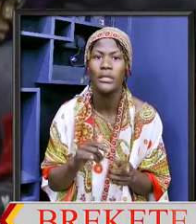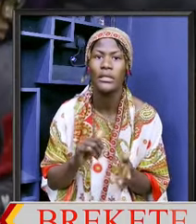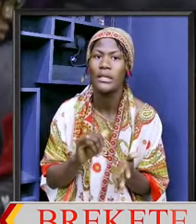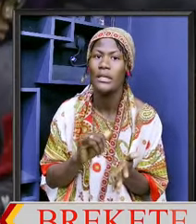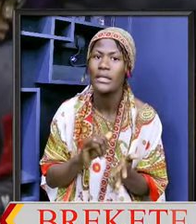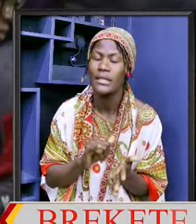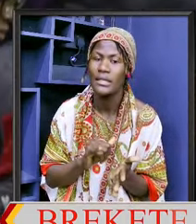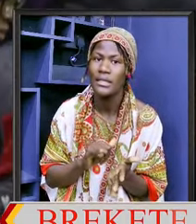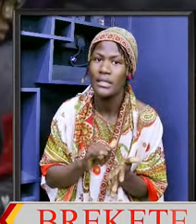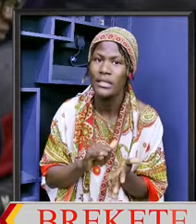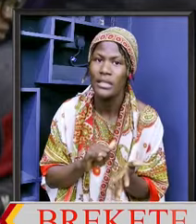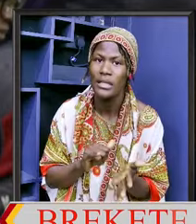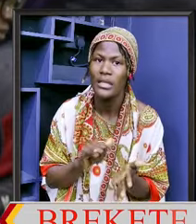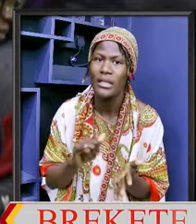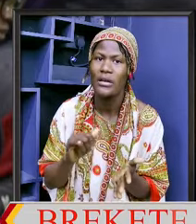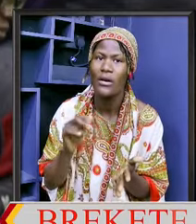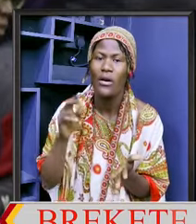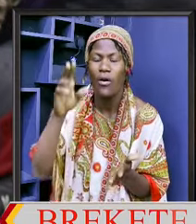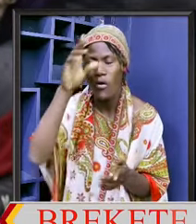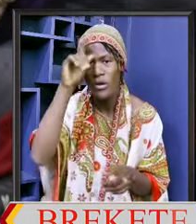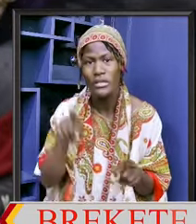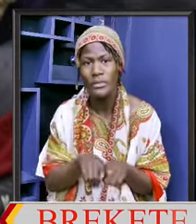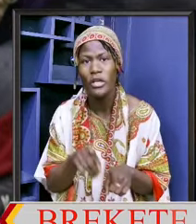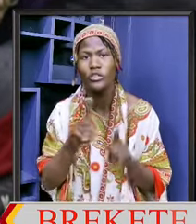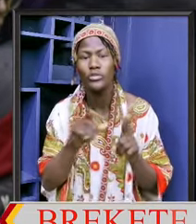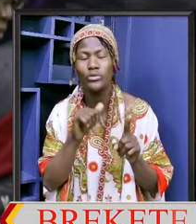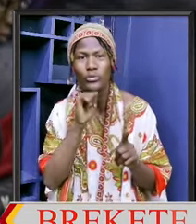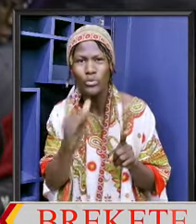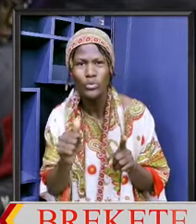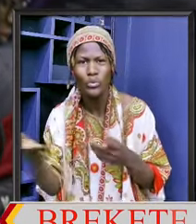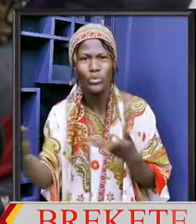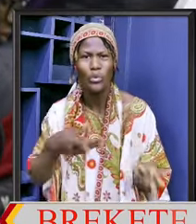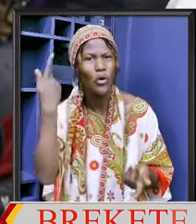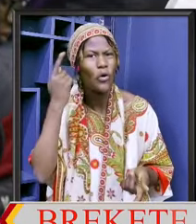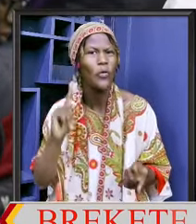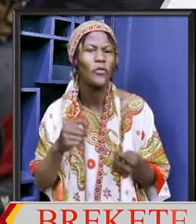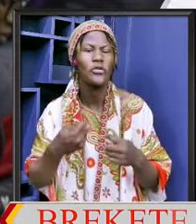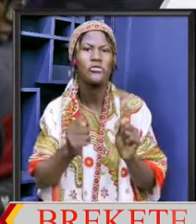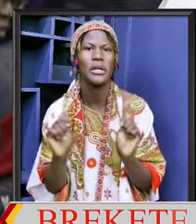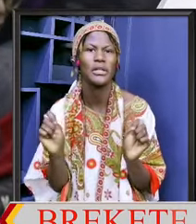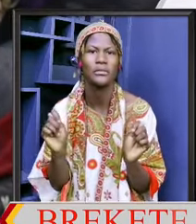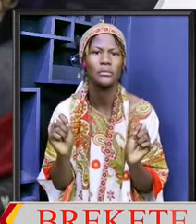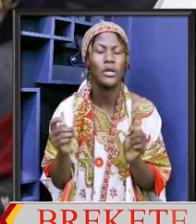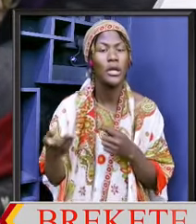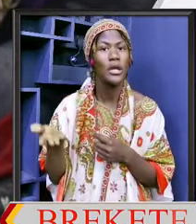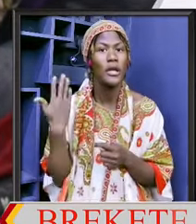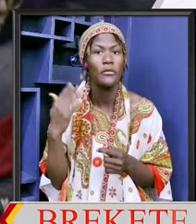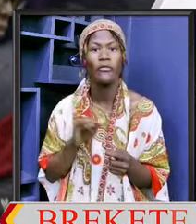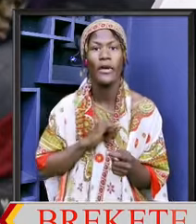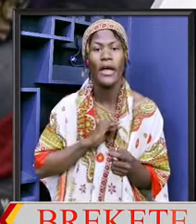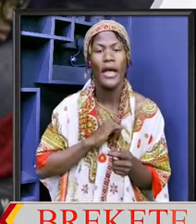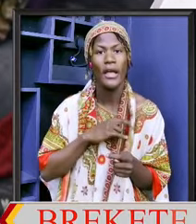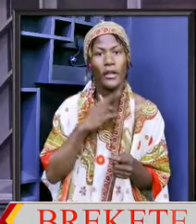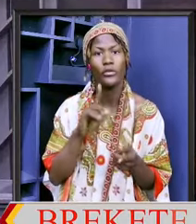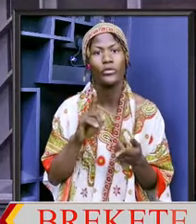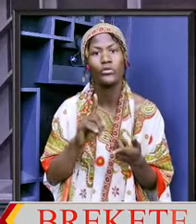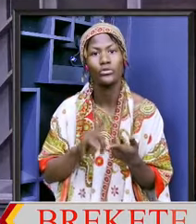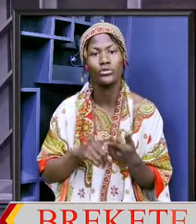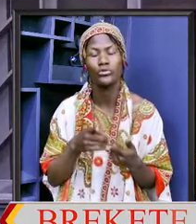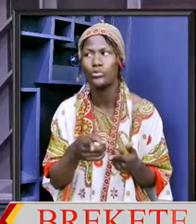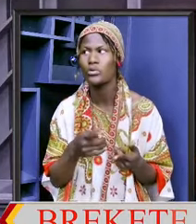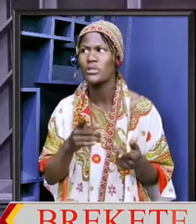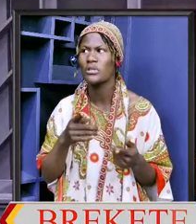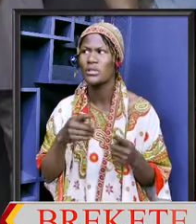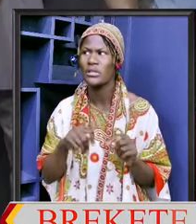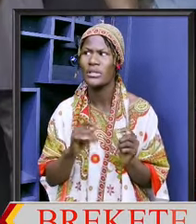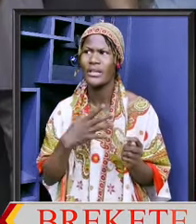help himself again. After he said they hear me back. Mm-hmm. Yes, sir. Before I agree, attend to you. Yes, sir. It takes like how many